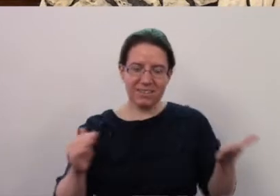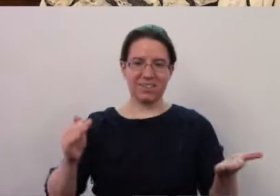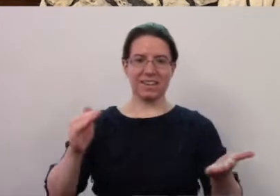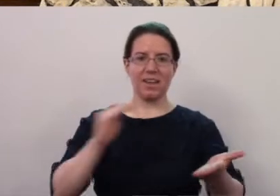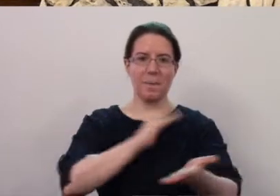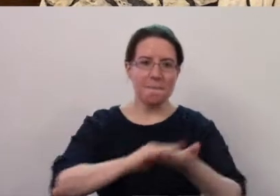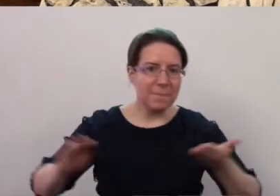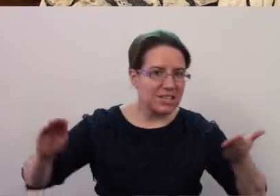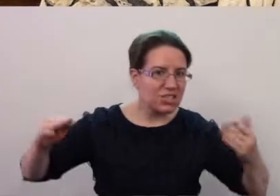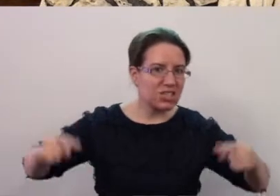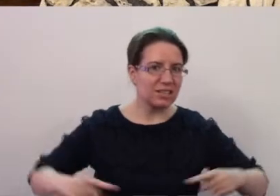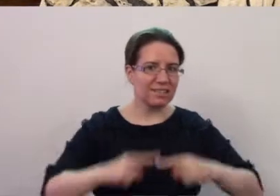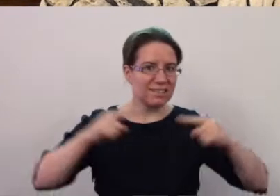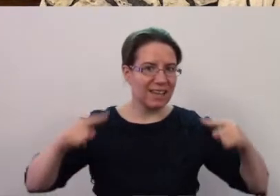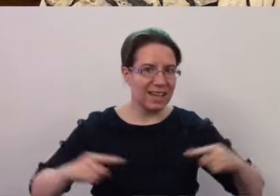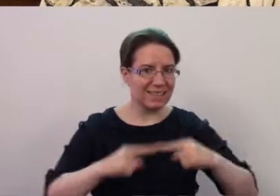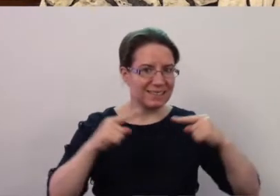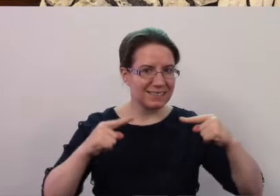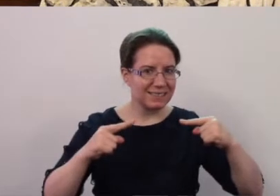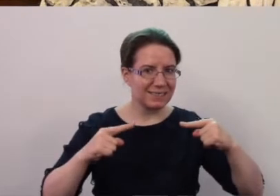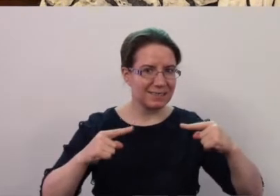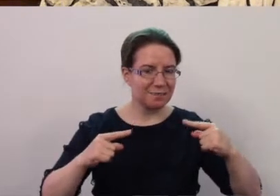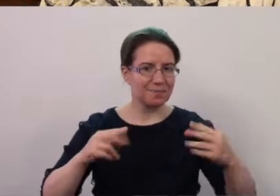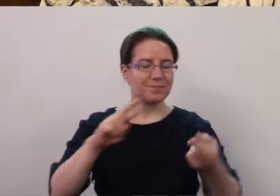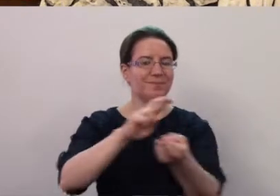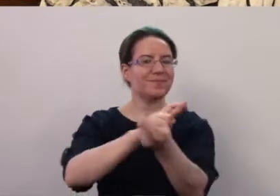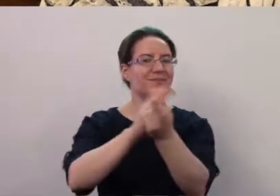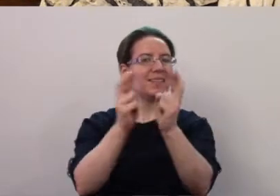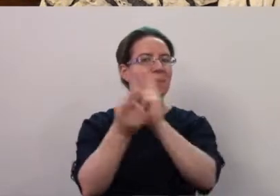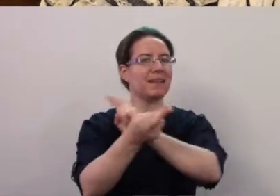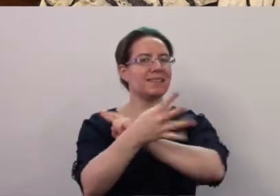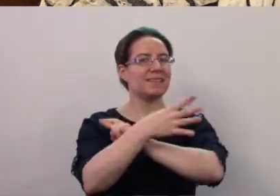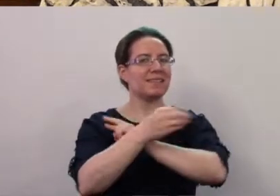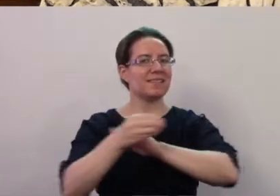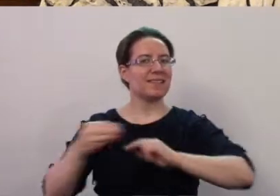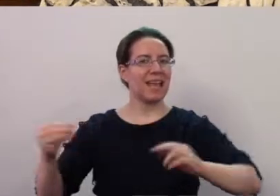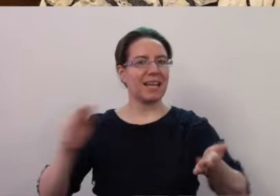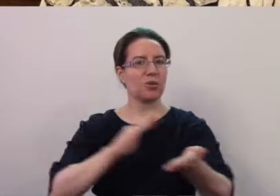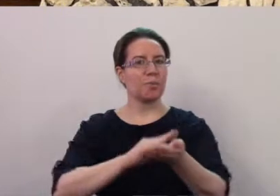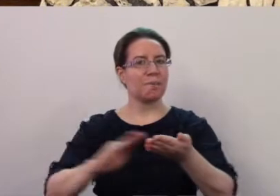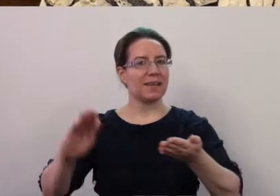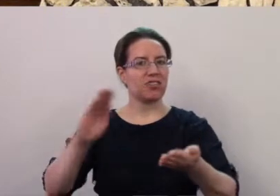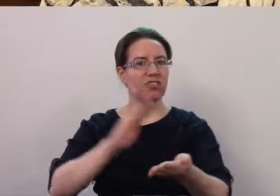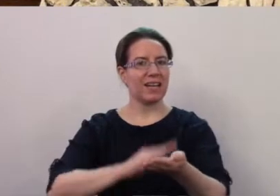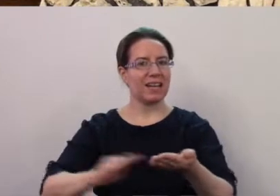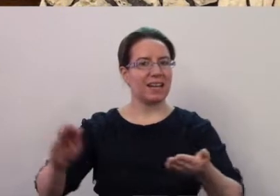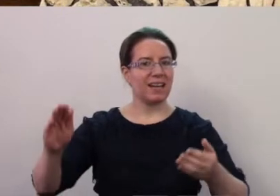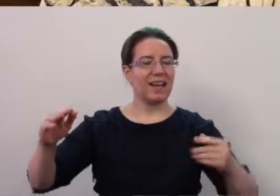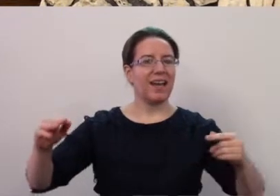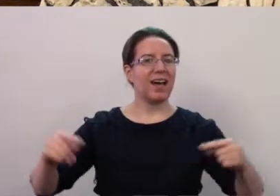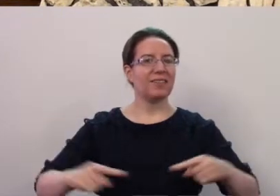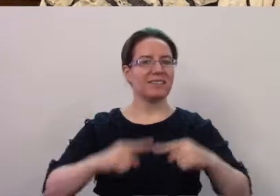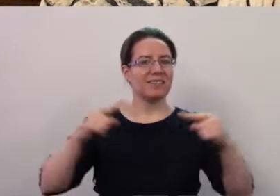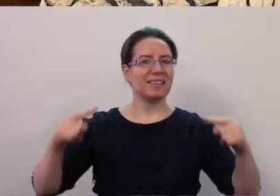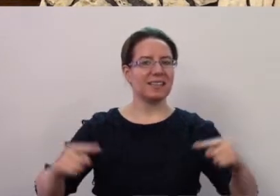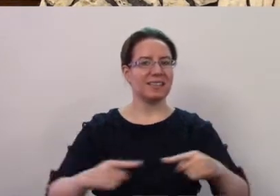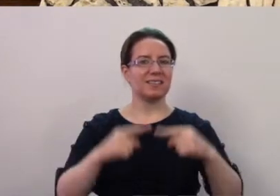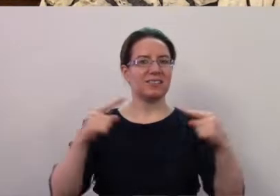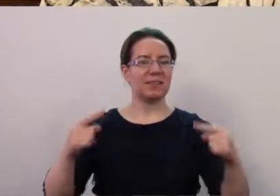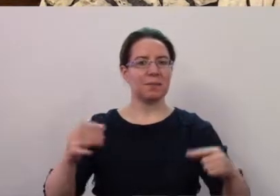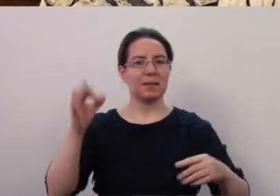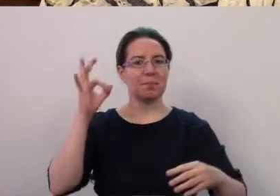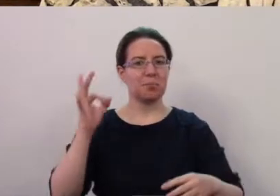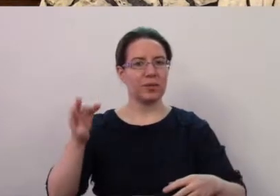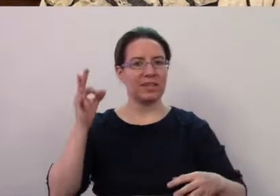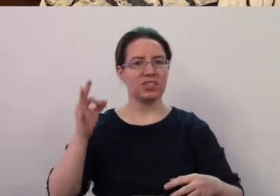Jesus Christ, for the remission of sins. For the remission. Repentance. Jesus taught them that repentance and remission of